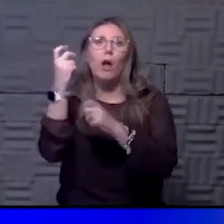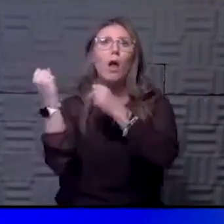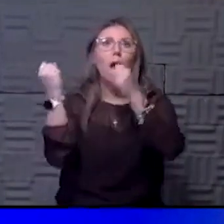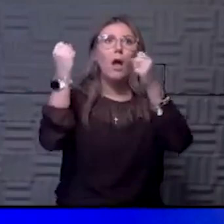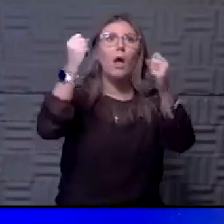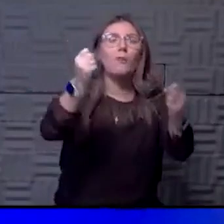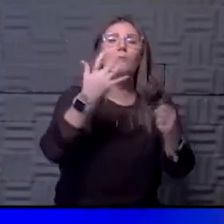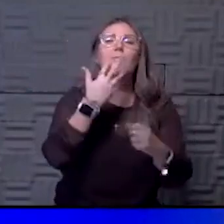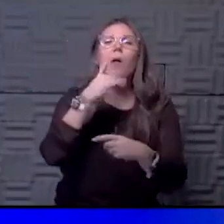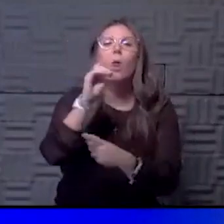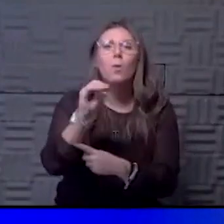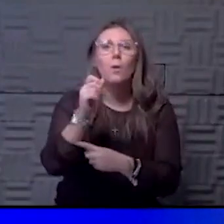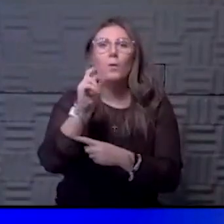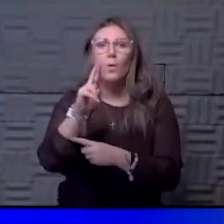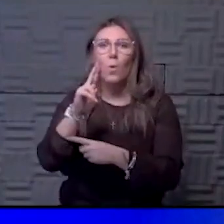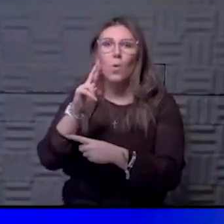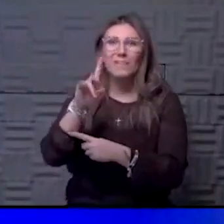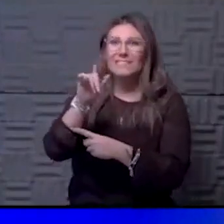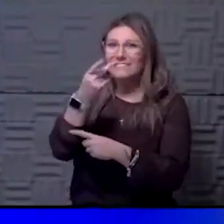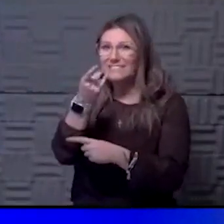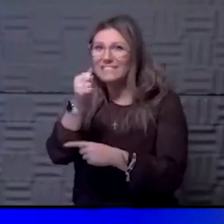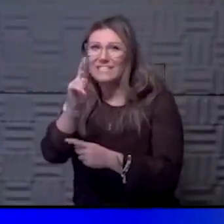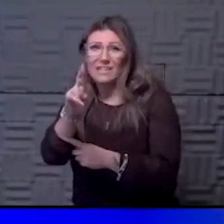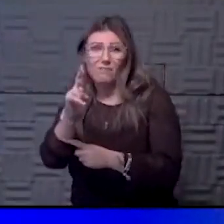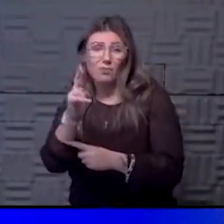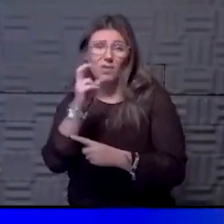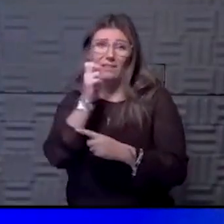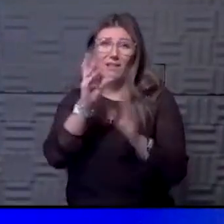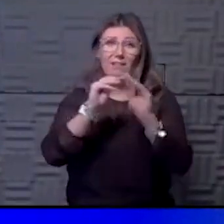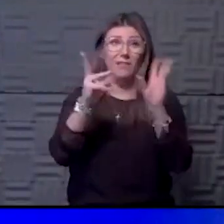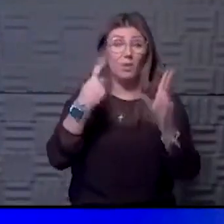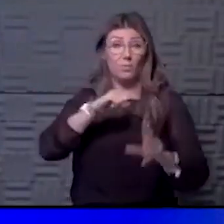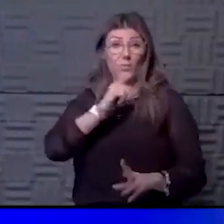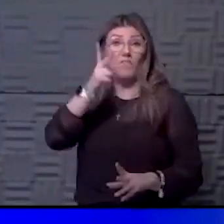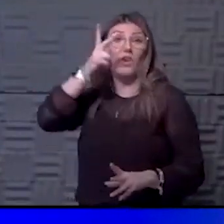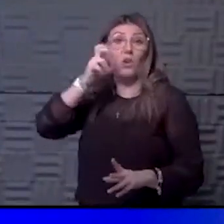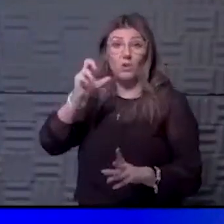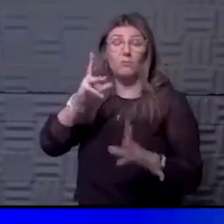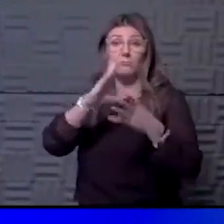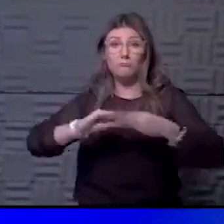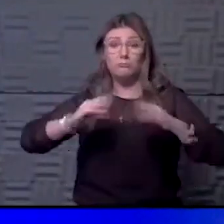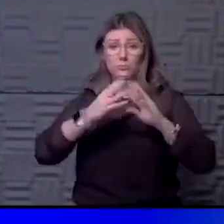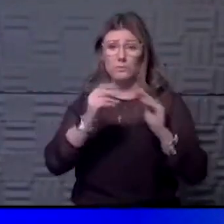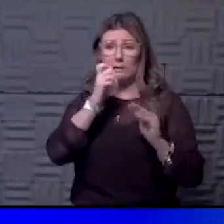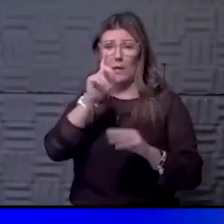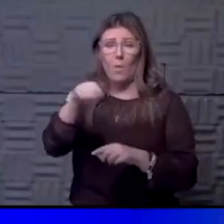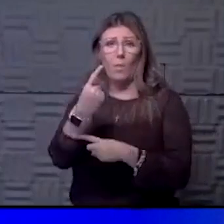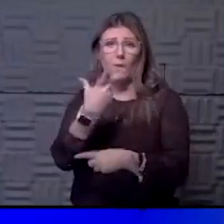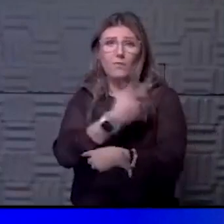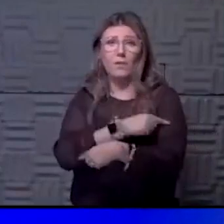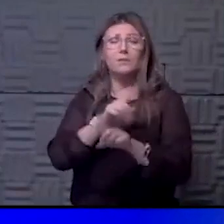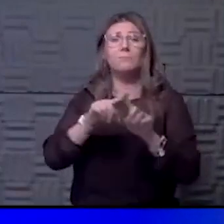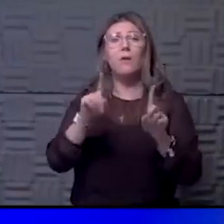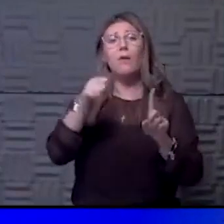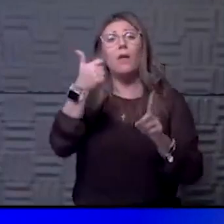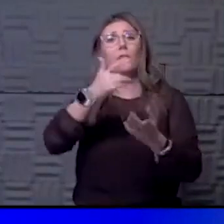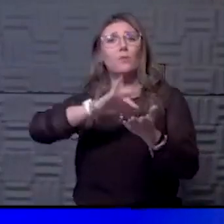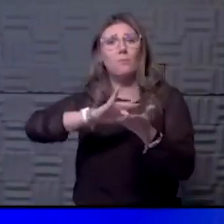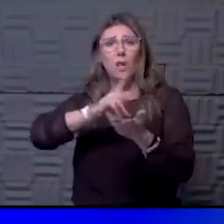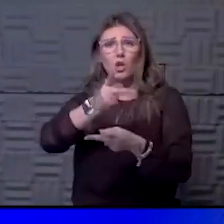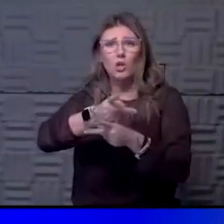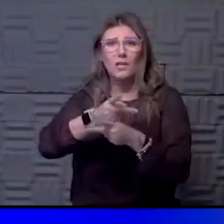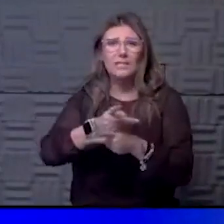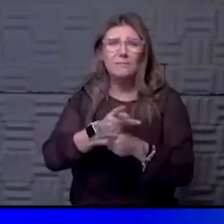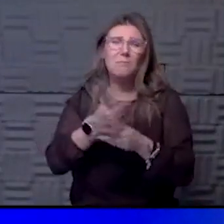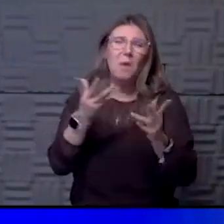it, maybe because they had a bigger allocation? That's not clear. We've heard stories about people doing that, and that's not just for vaccines, but that's for other medical care as well. It's probably a